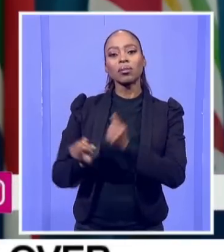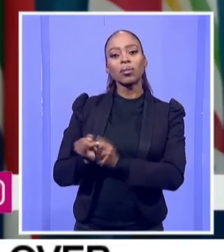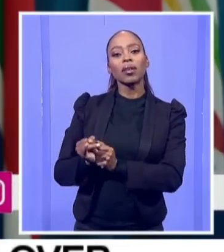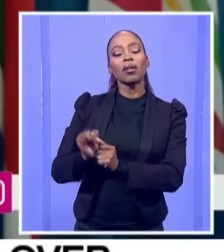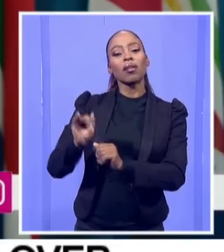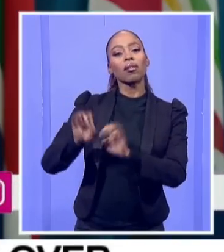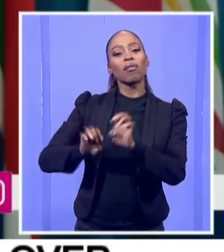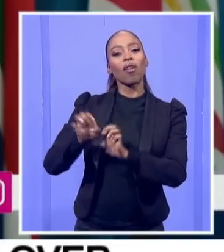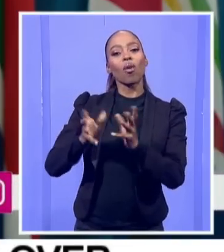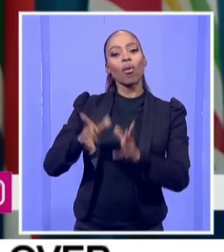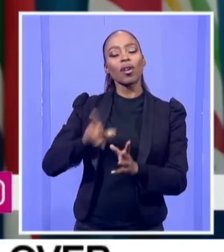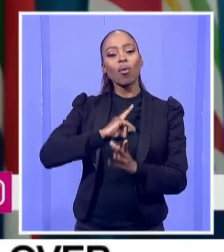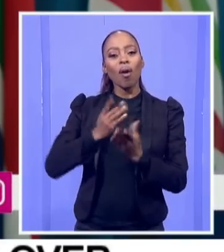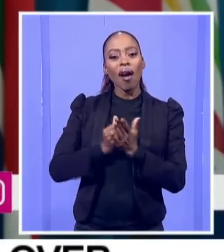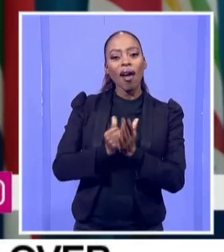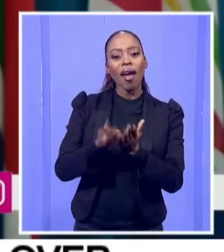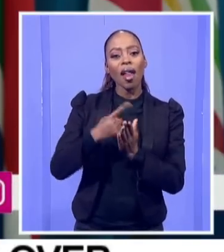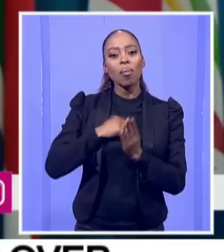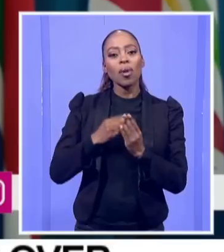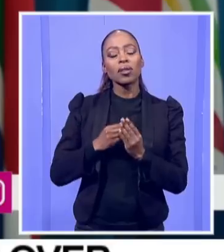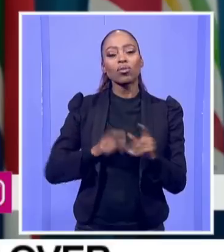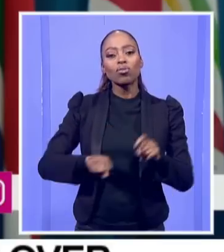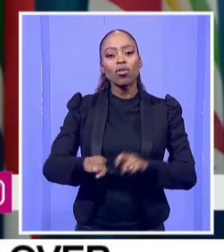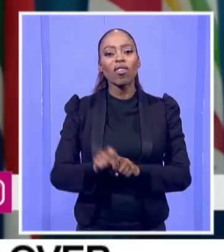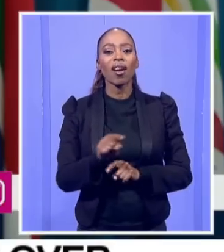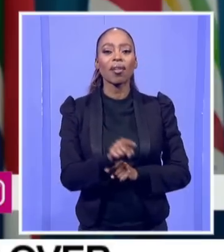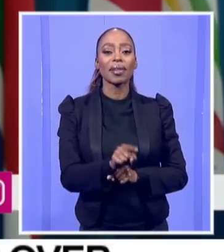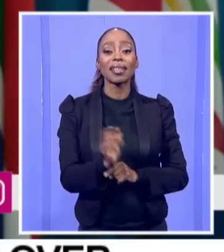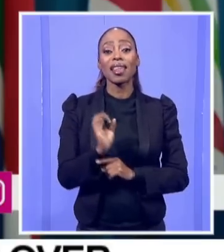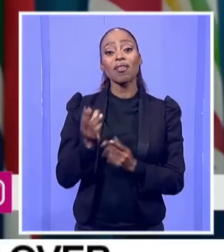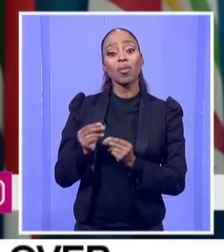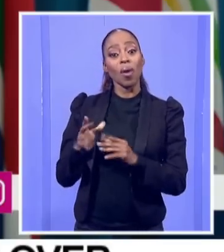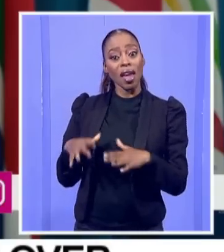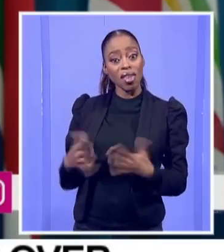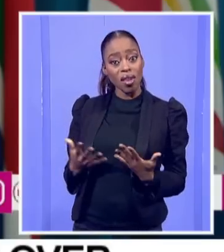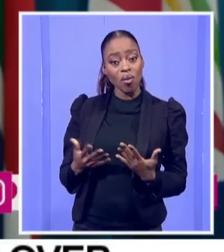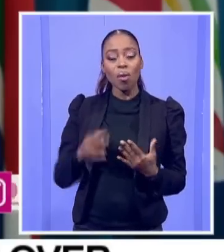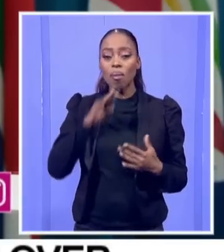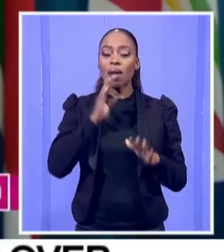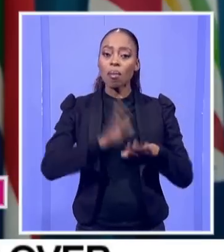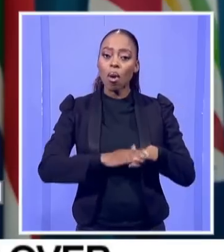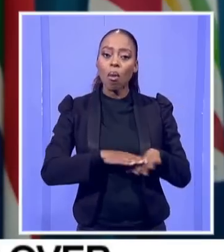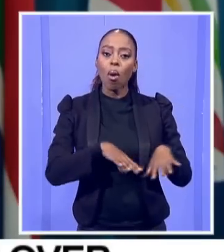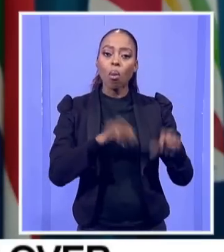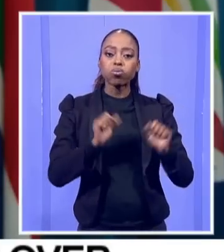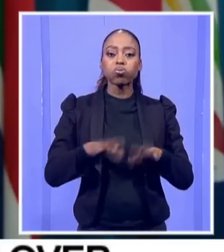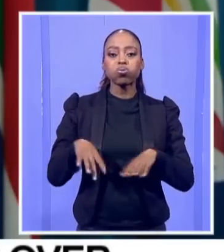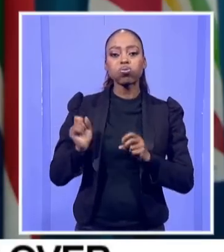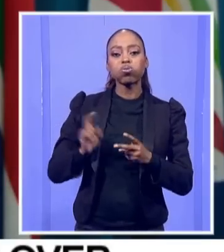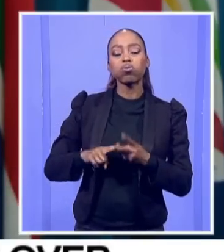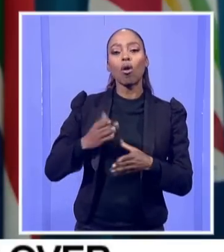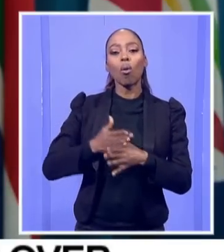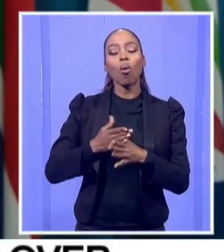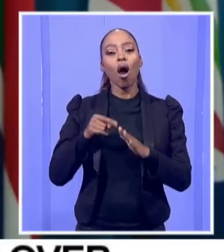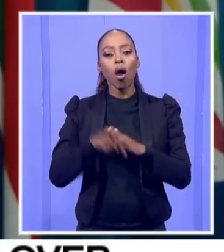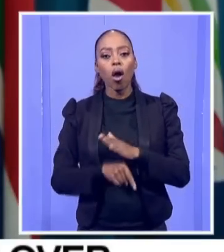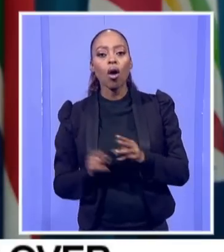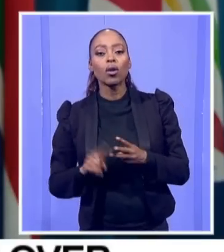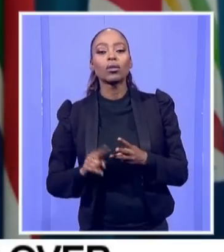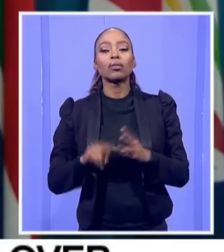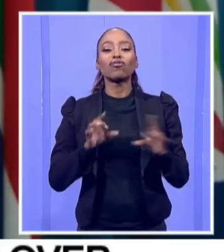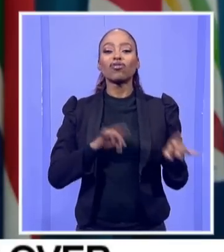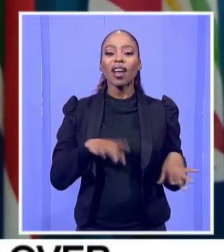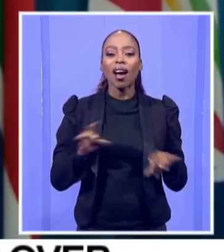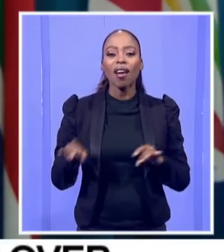out of this crisis. Failure to do so will mean more load shedding, more blackouts, more job losses, more